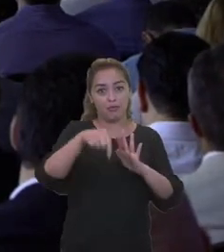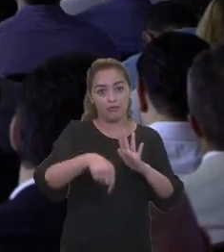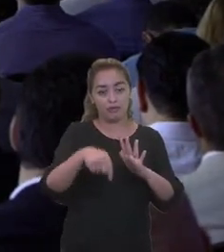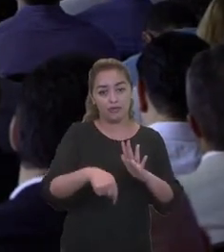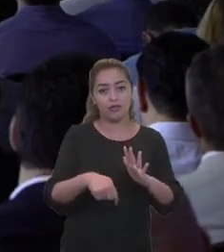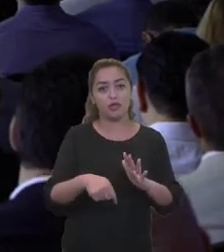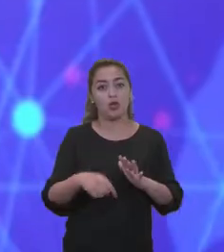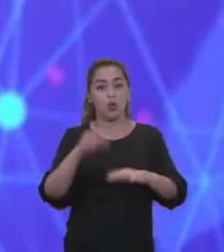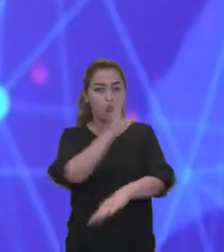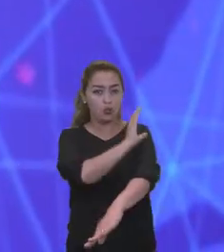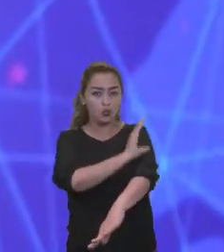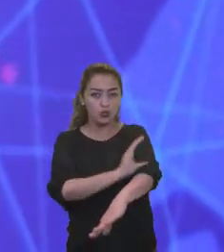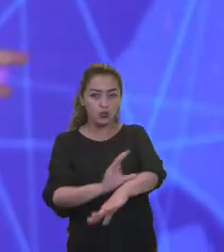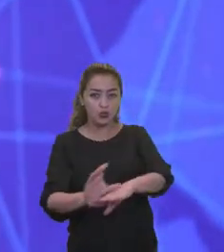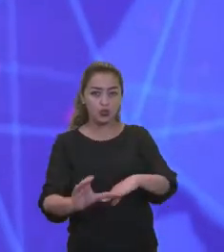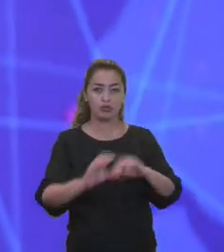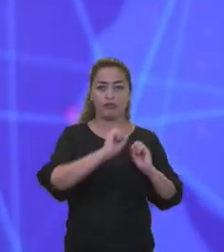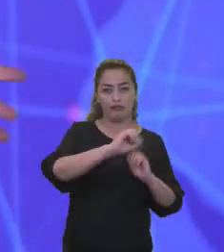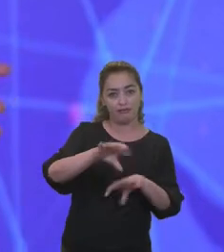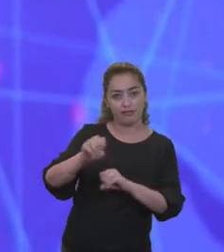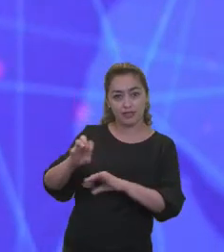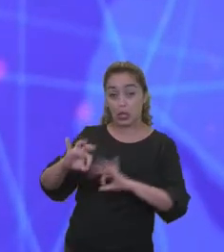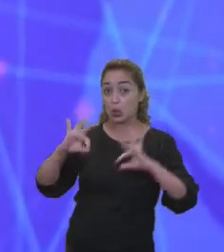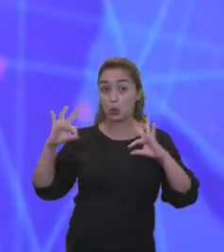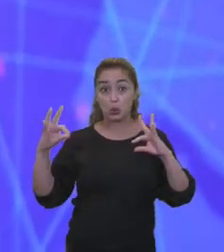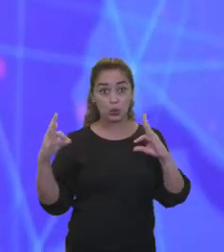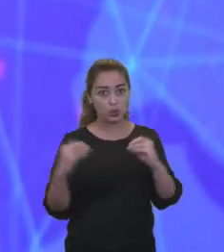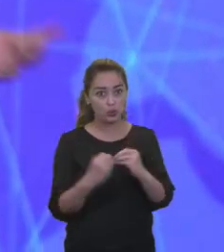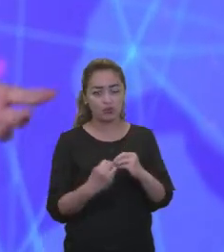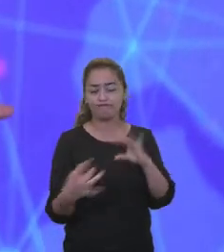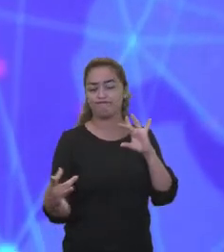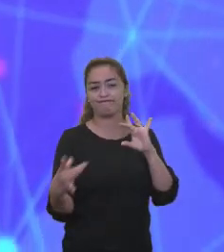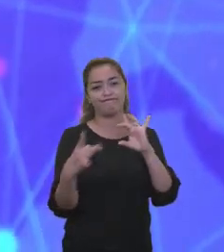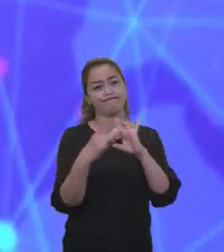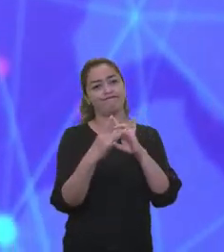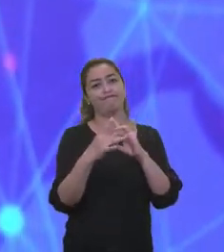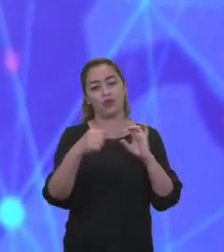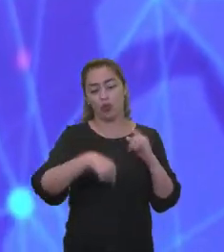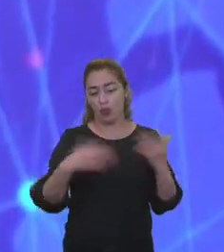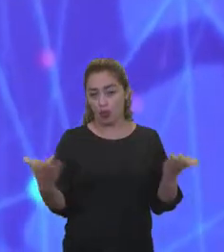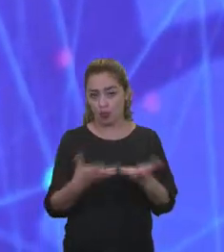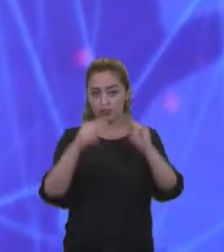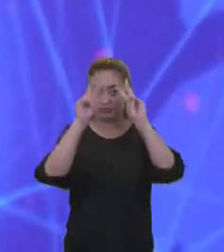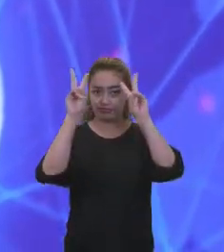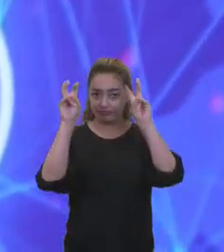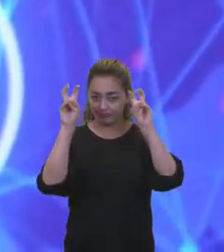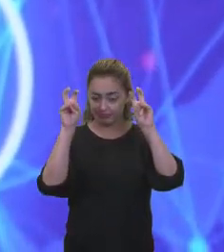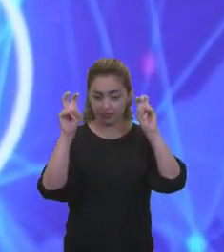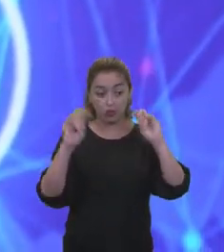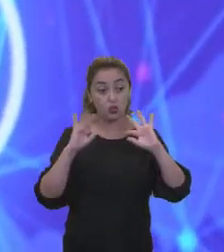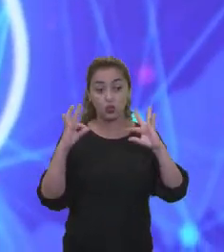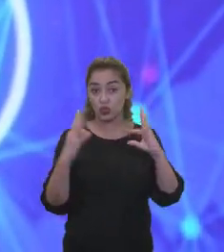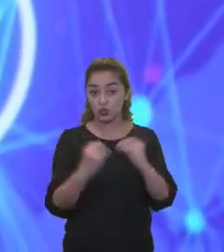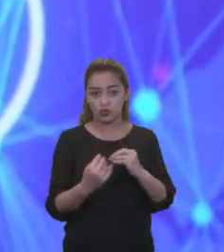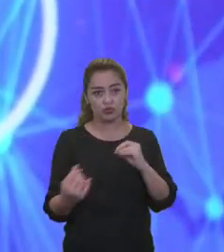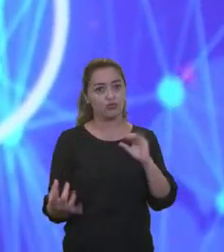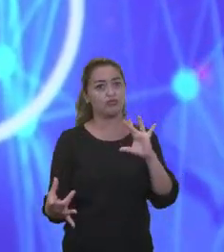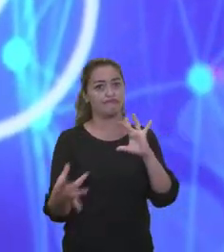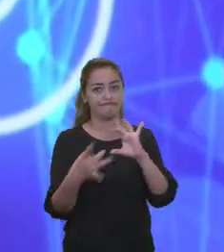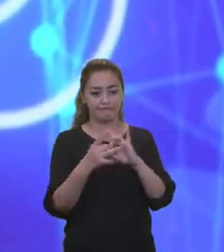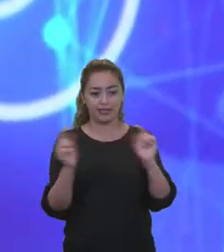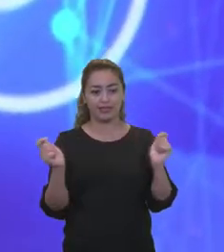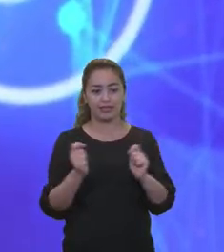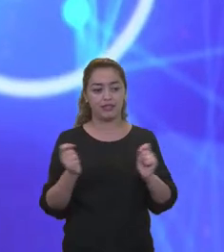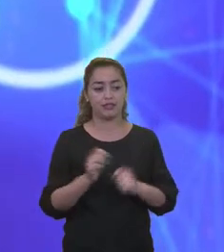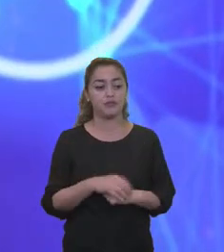culture, education, art, which has everything to do with today's talk. And it has everything